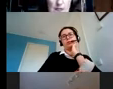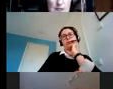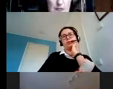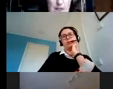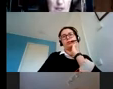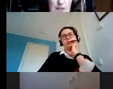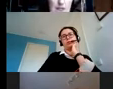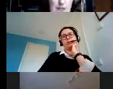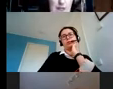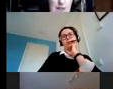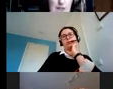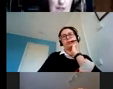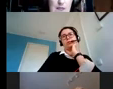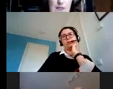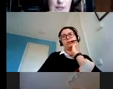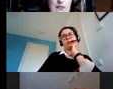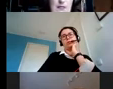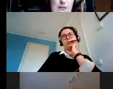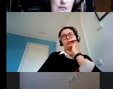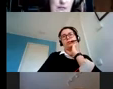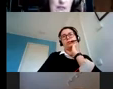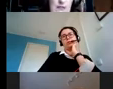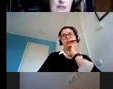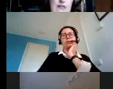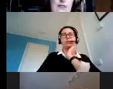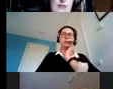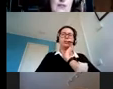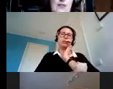decree with civil liability schemes.